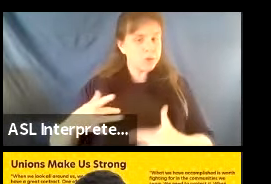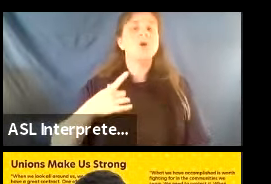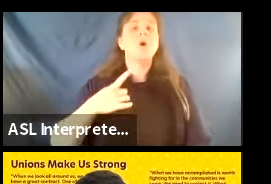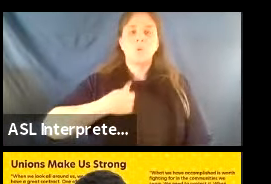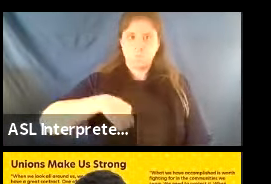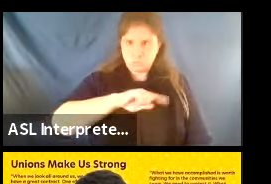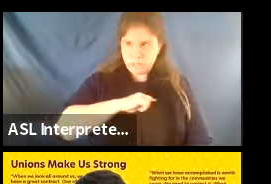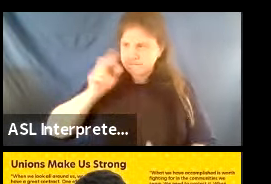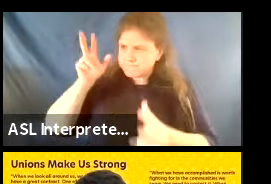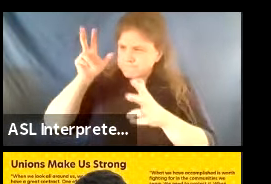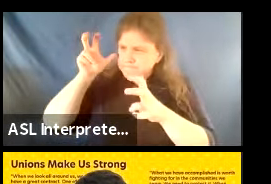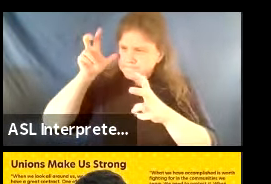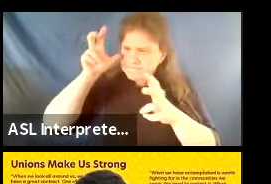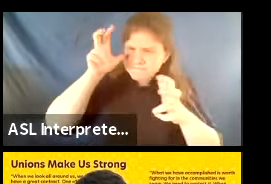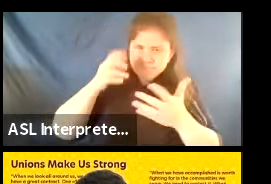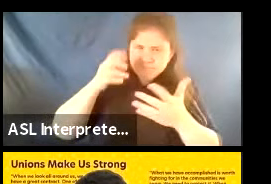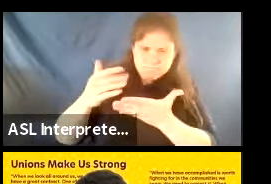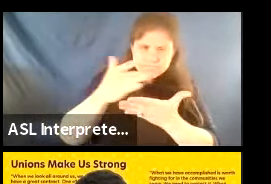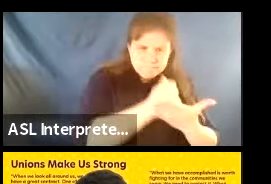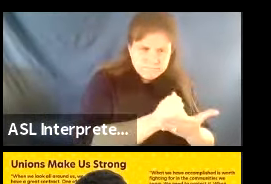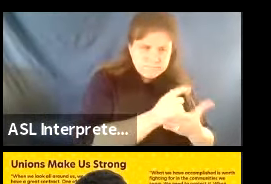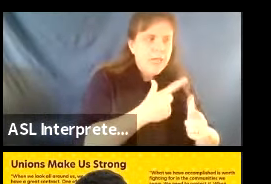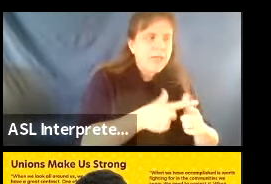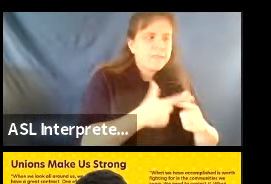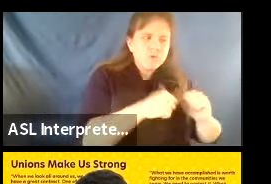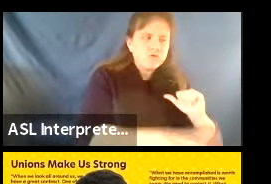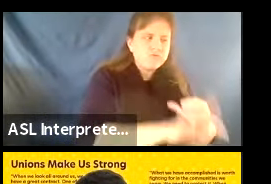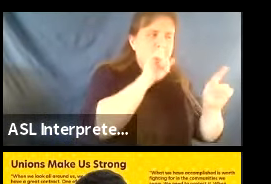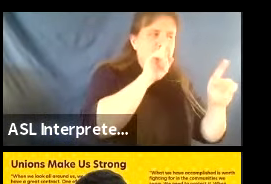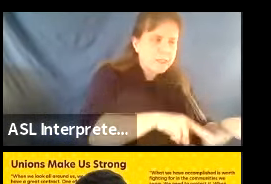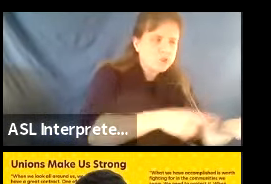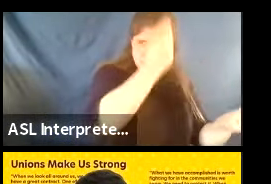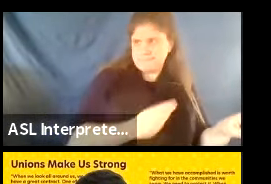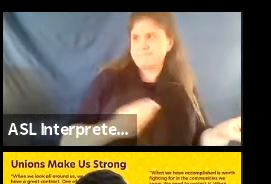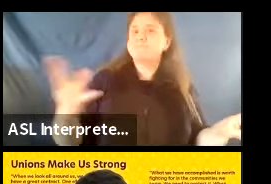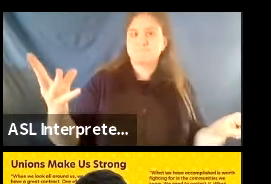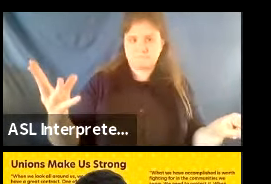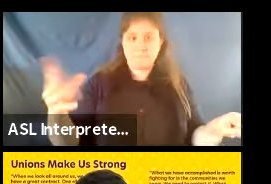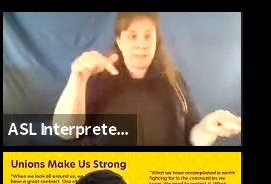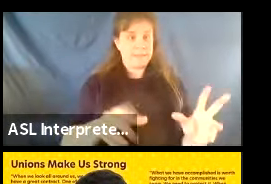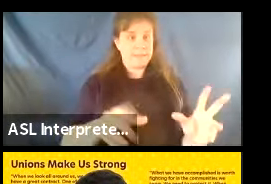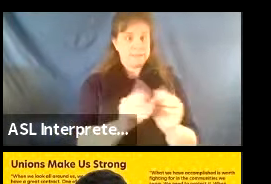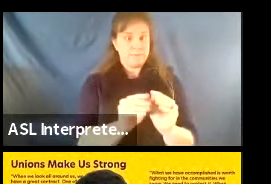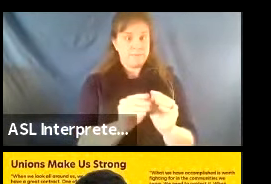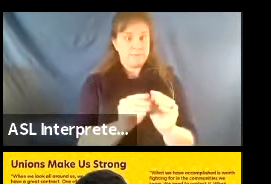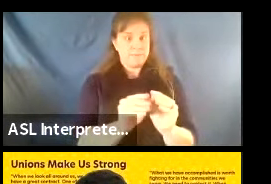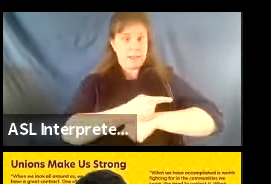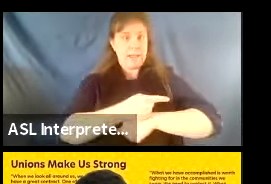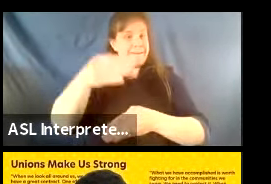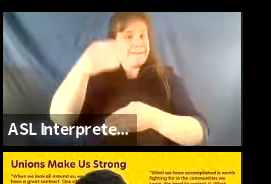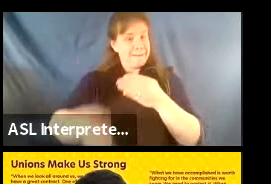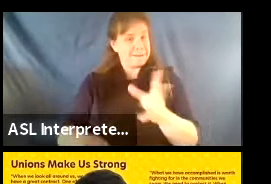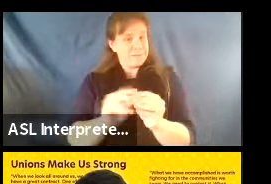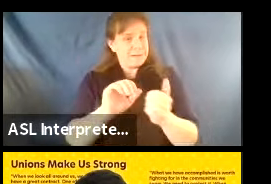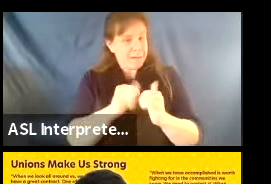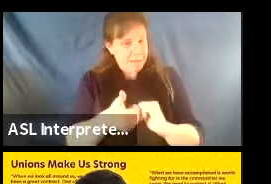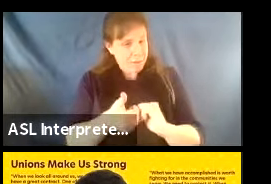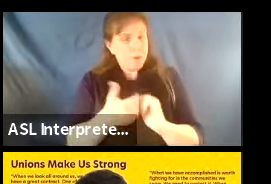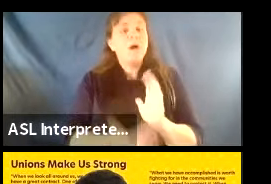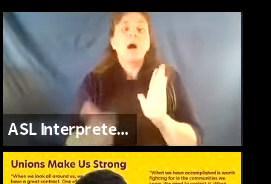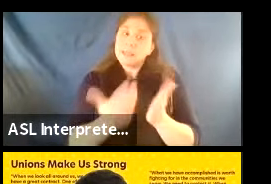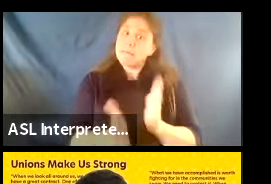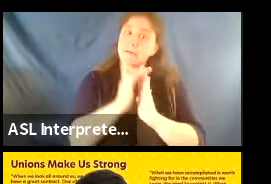this information back to you. At the end of this meeting, we're going to end the meeting by again soliciting your